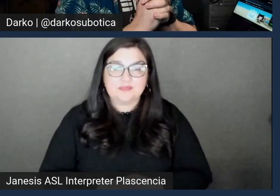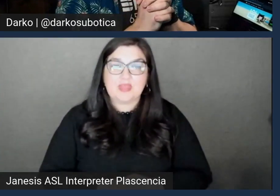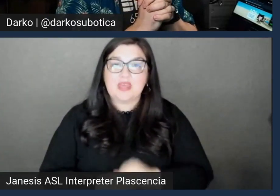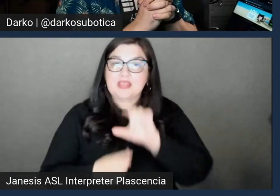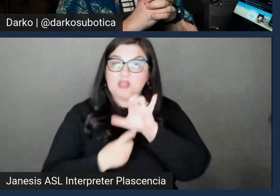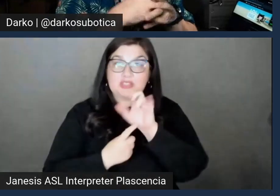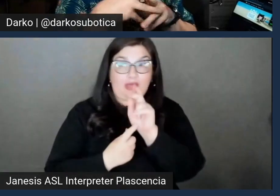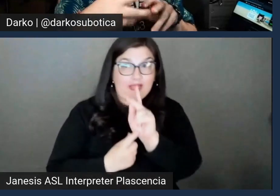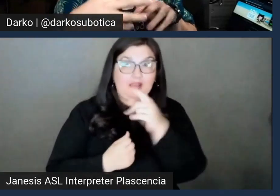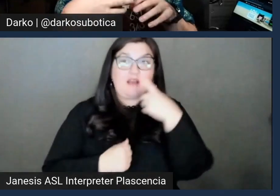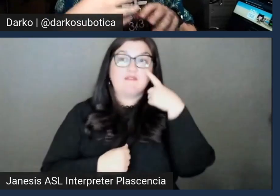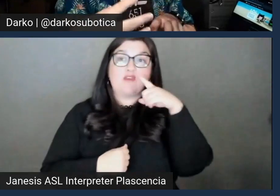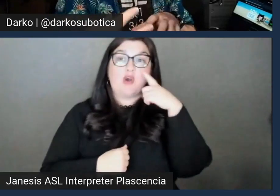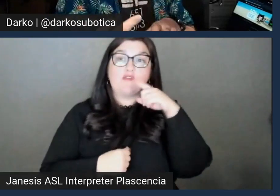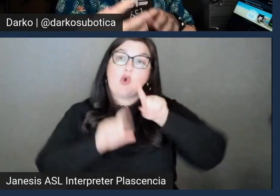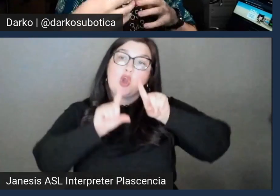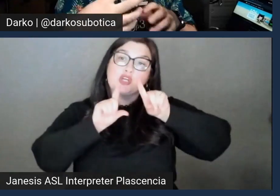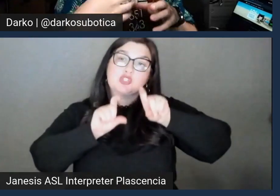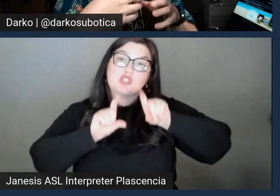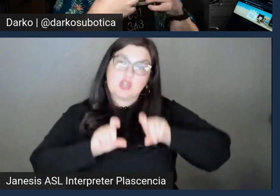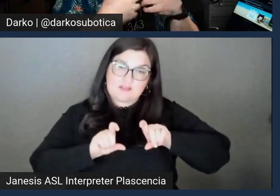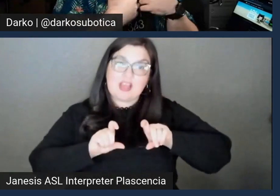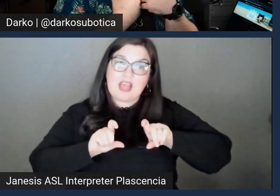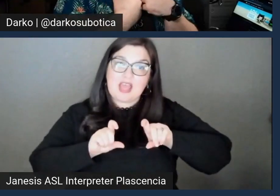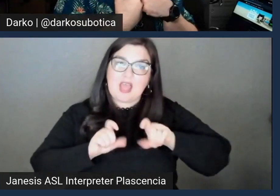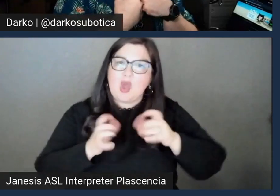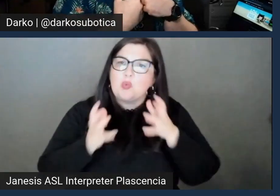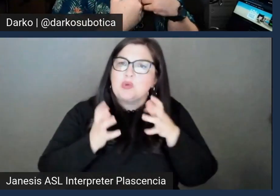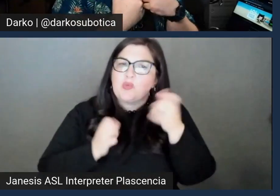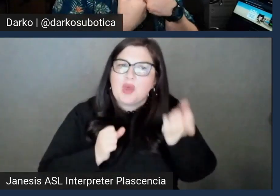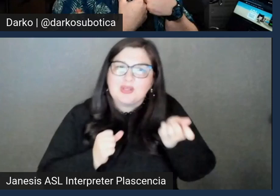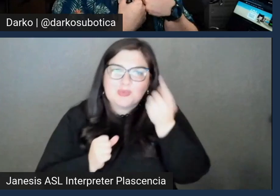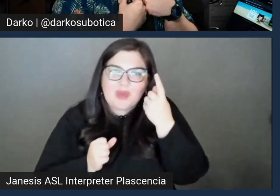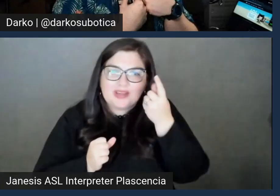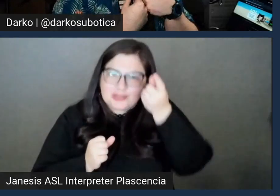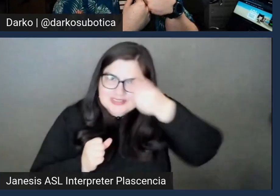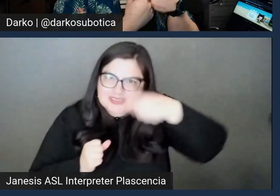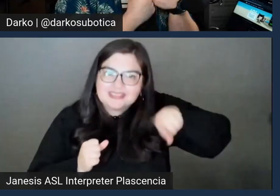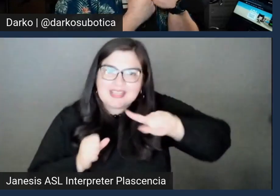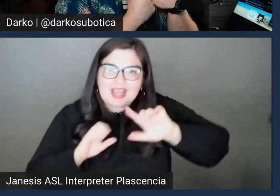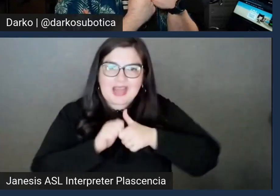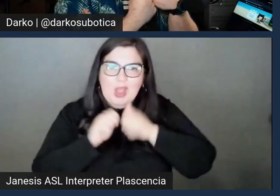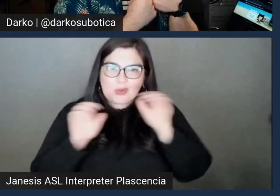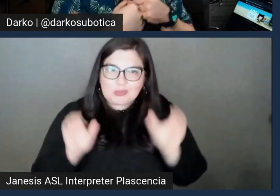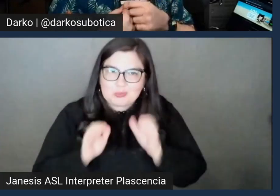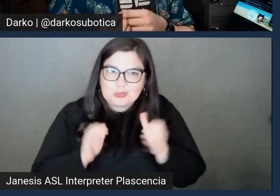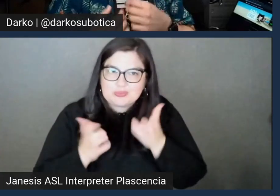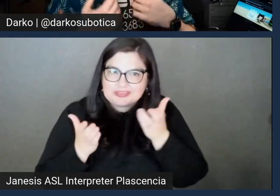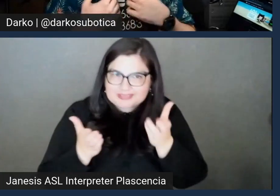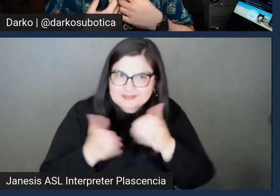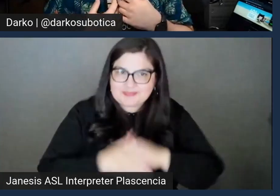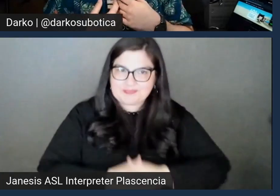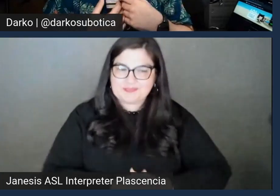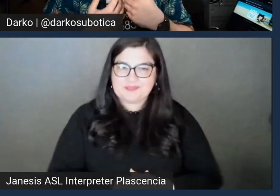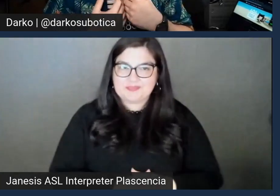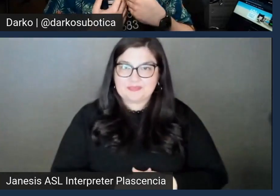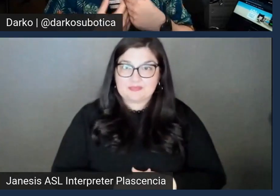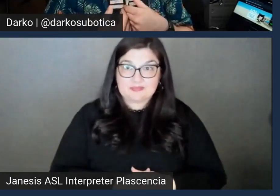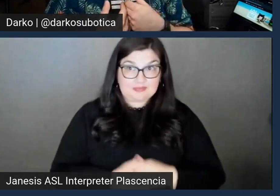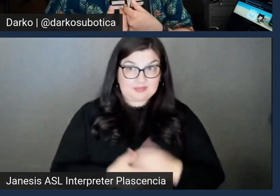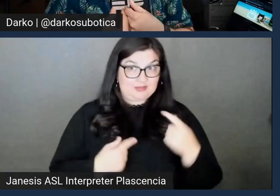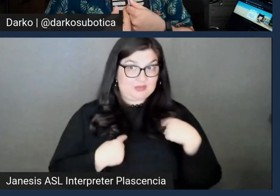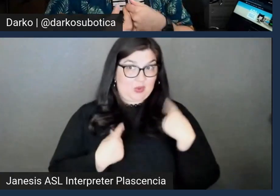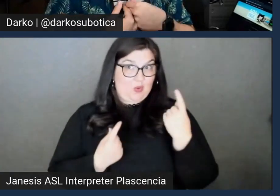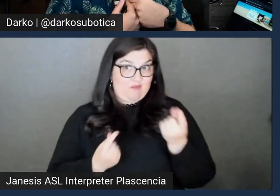One of the things we like to do is we like to understand how do we do. Is are you enjoying my